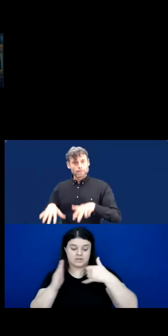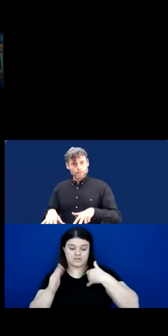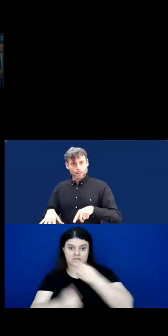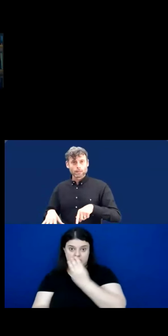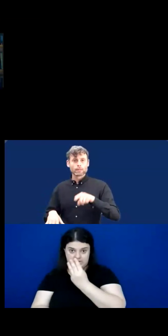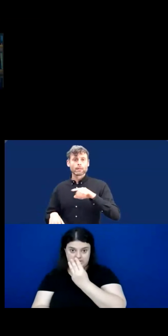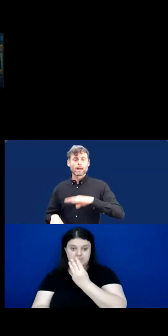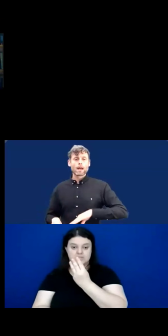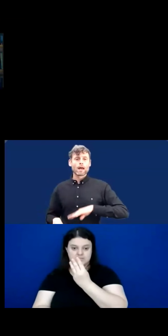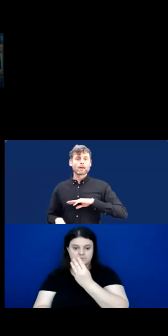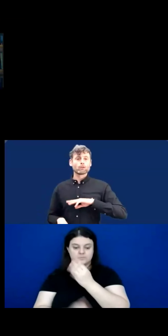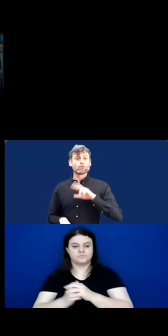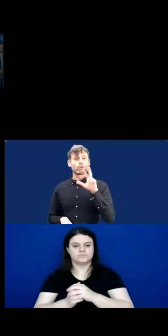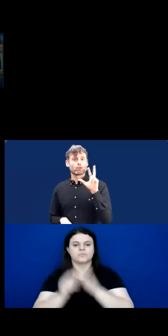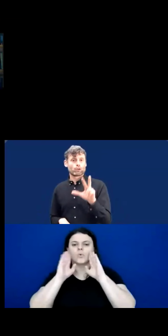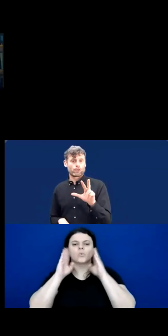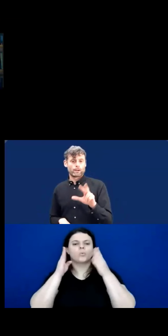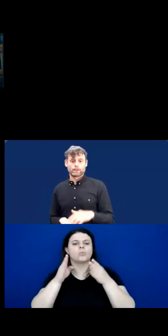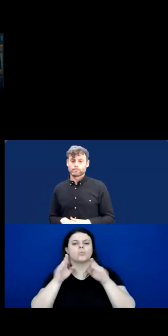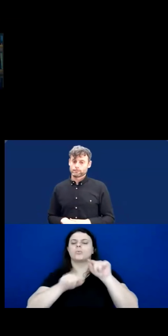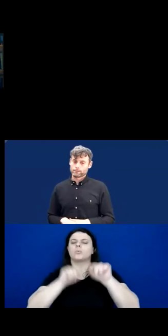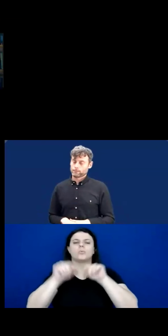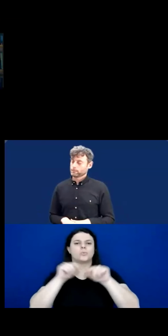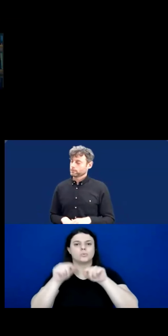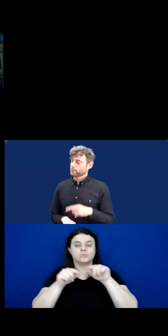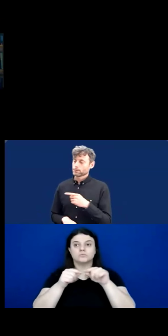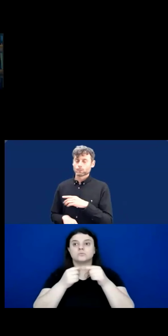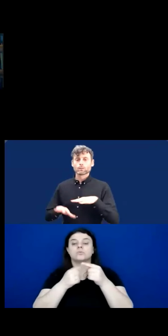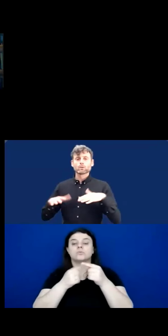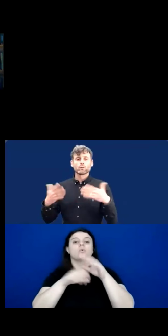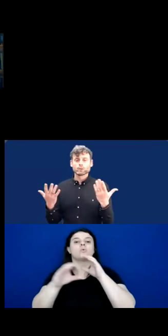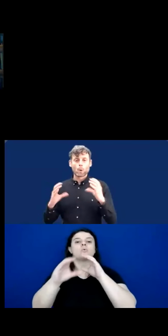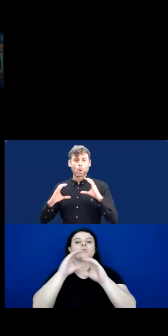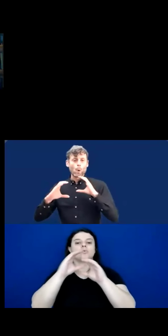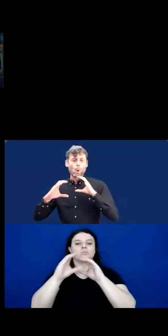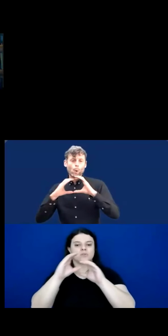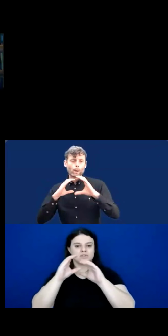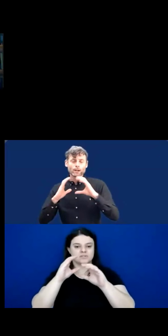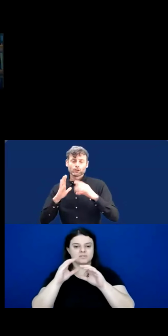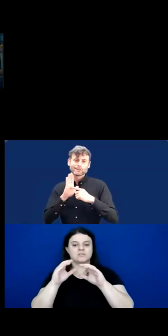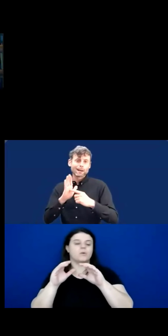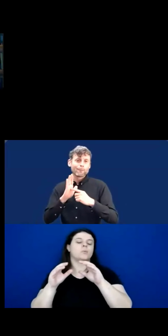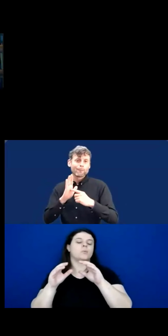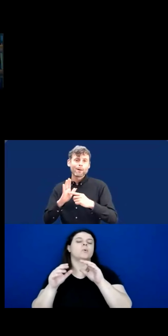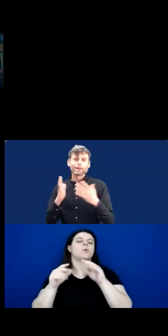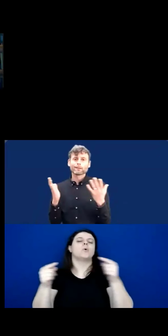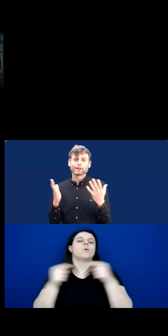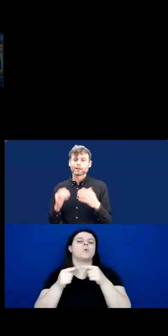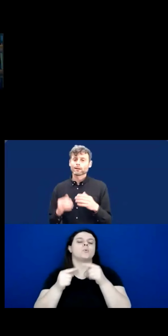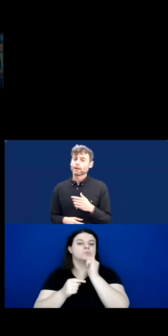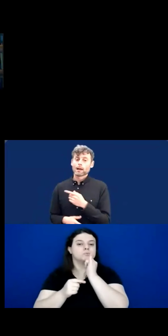The focus is on symbolic communication. For example,